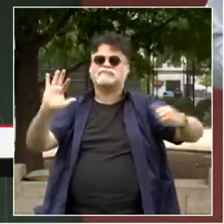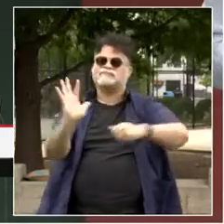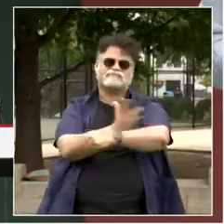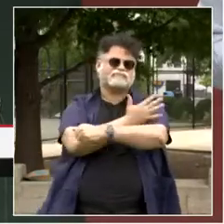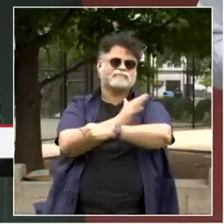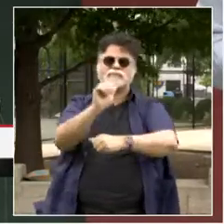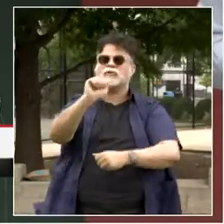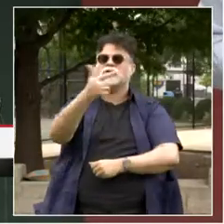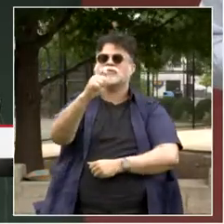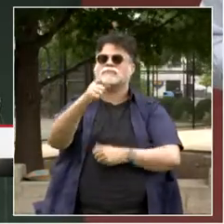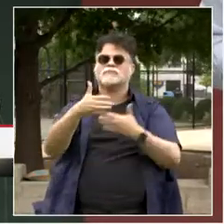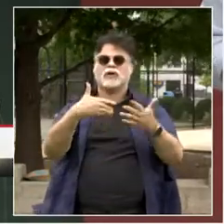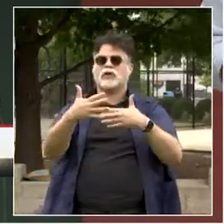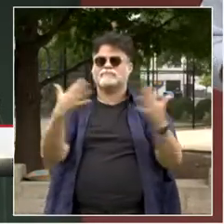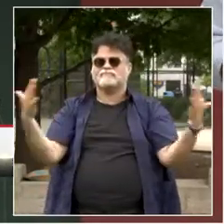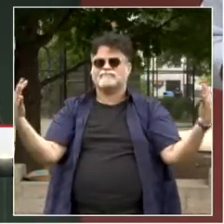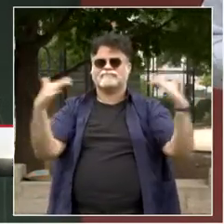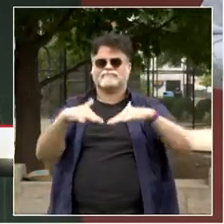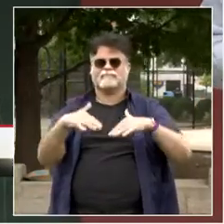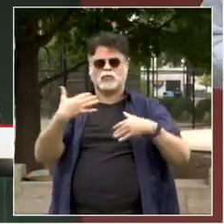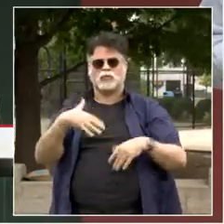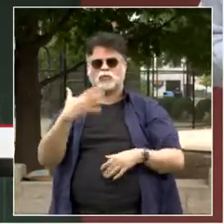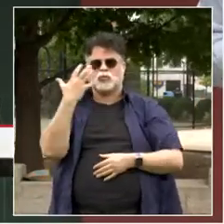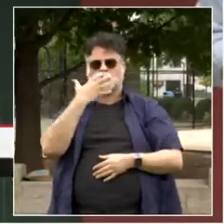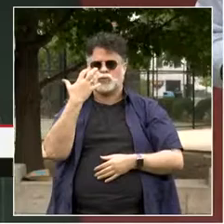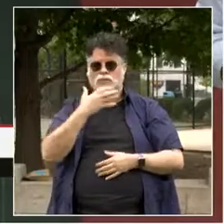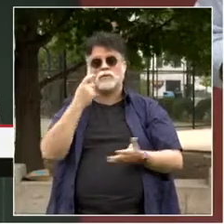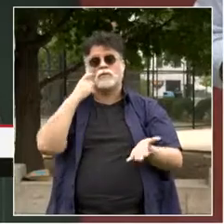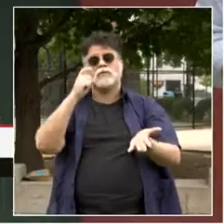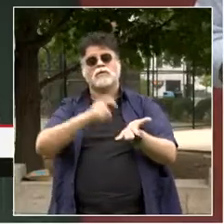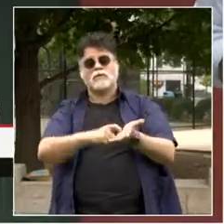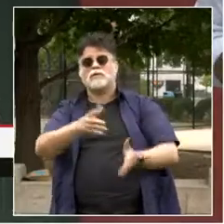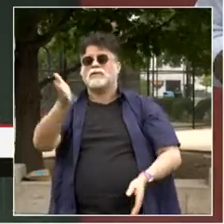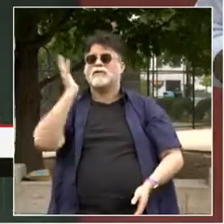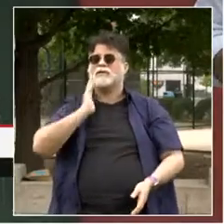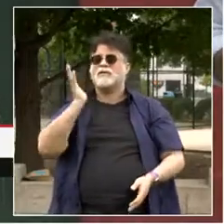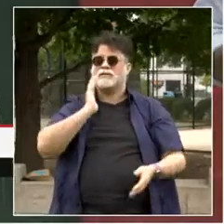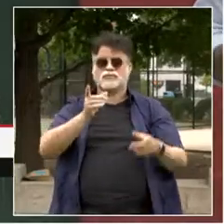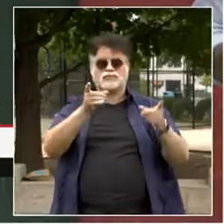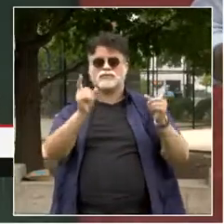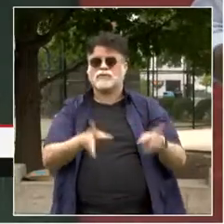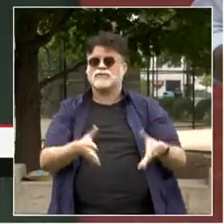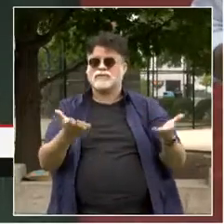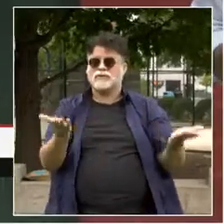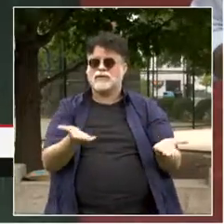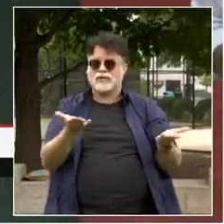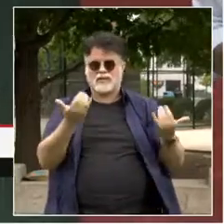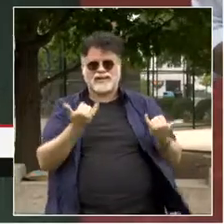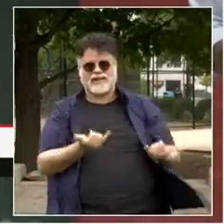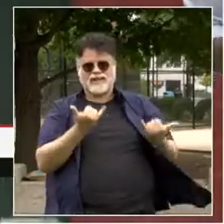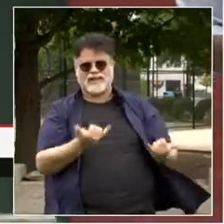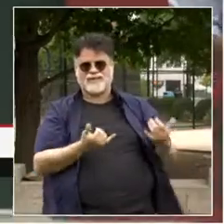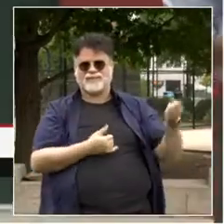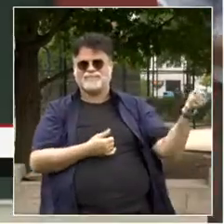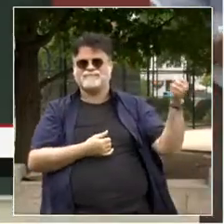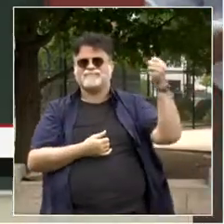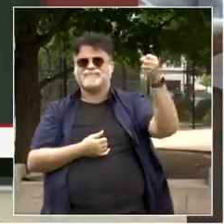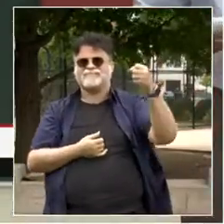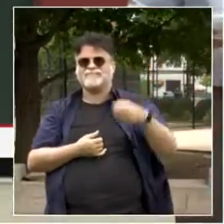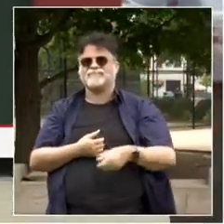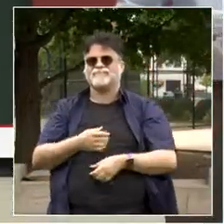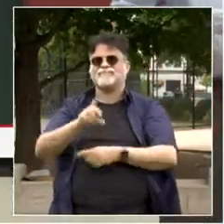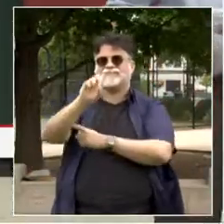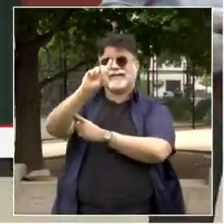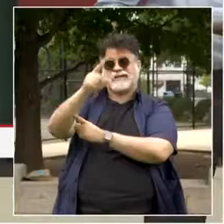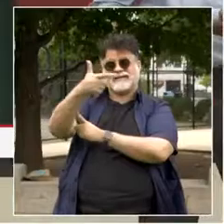recognize a former director of the Department of Parks and Recreation and now our DGS director, and DGS is